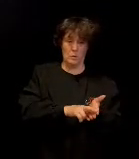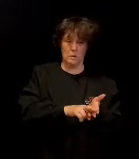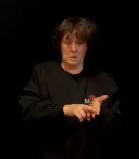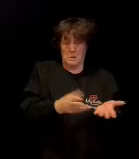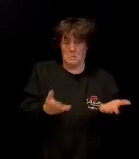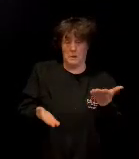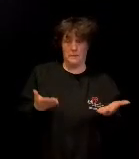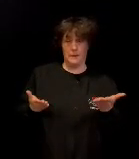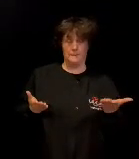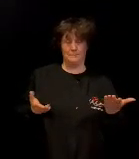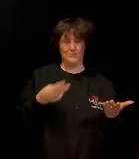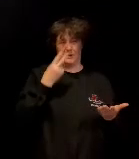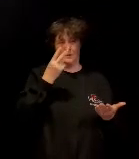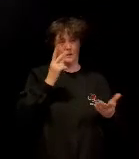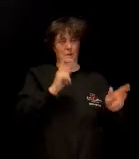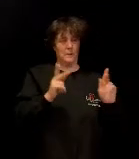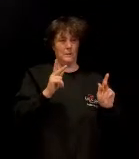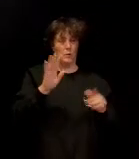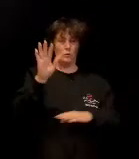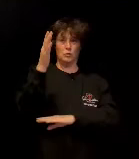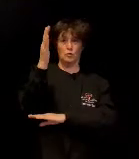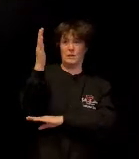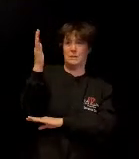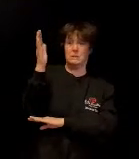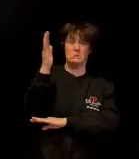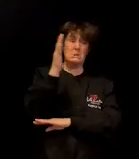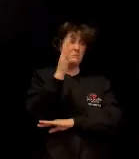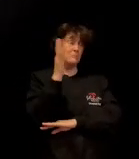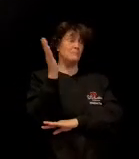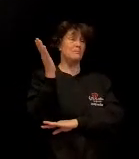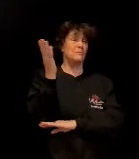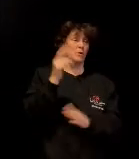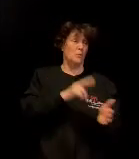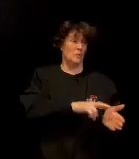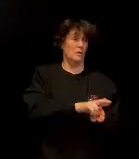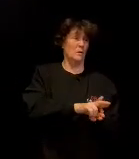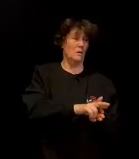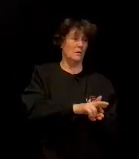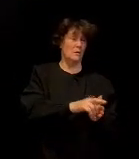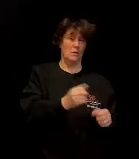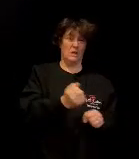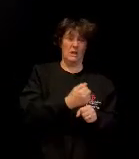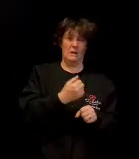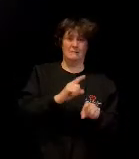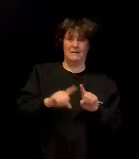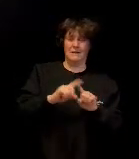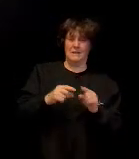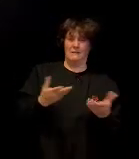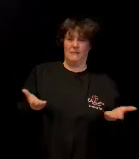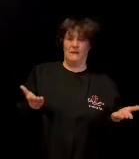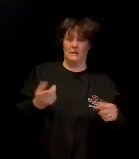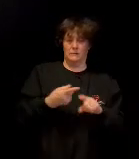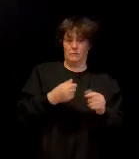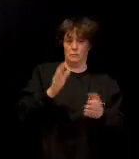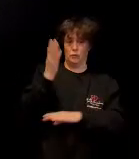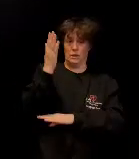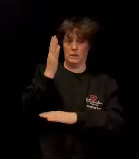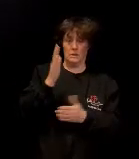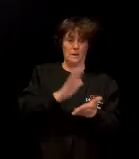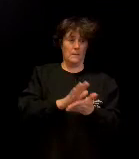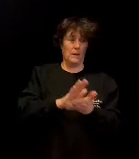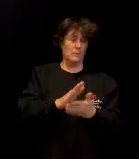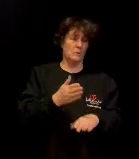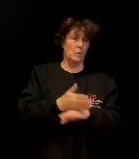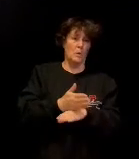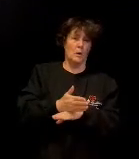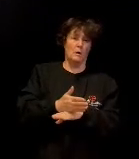Right? We just see people as trees, as just resources, right? You get all kinds of stuff out of trees, right? You get paper, you get wood, you get